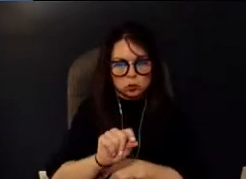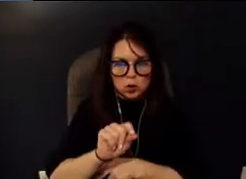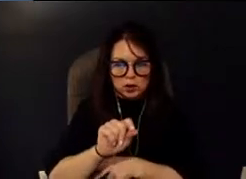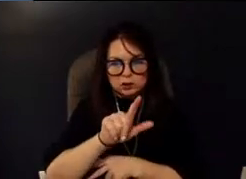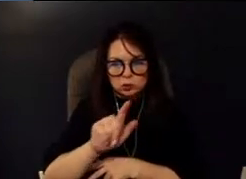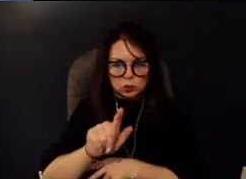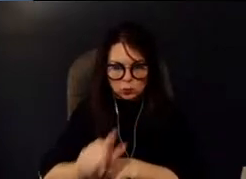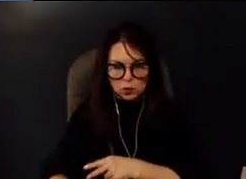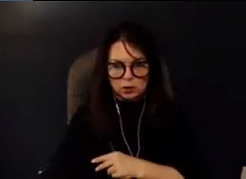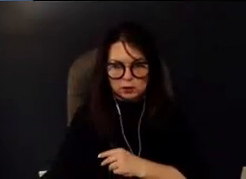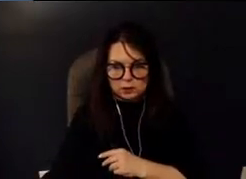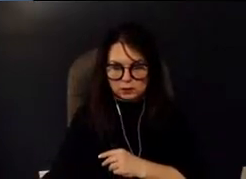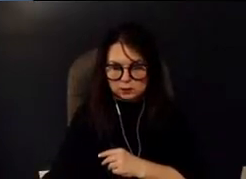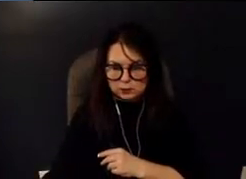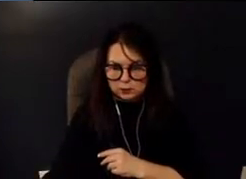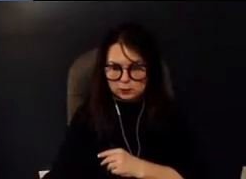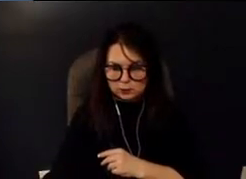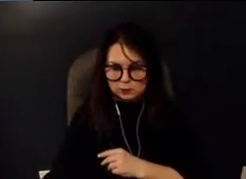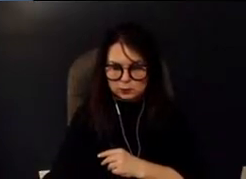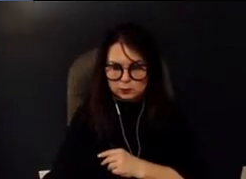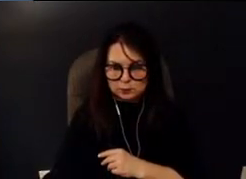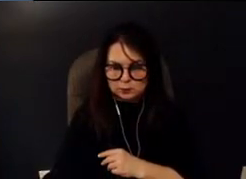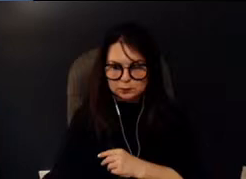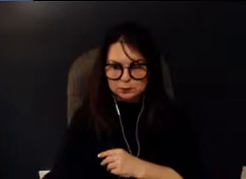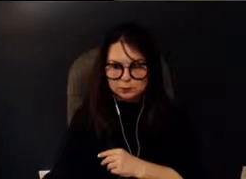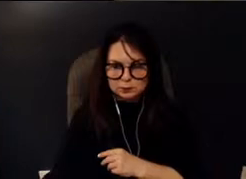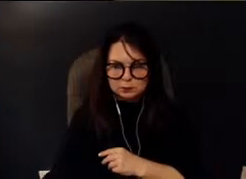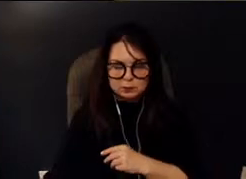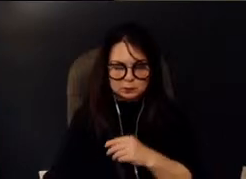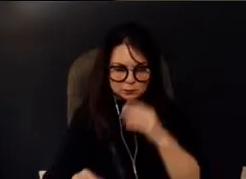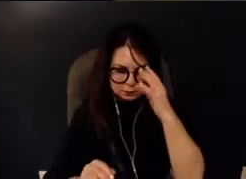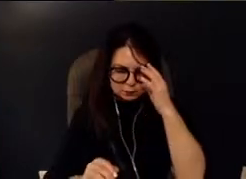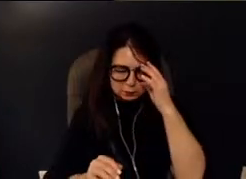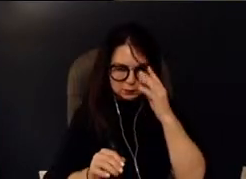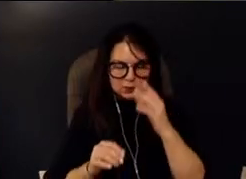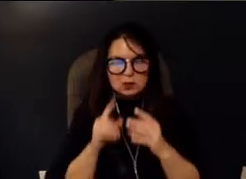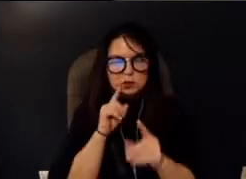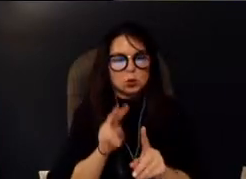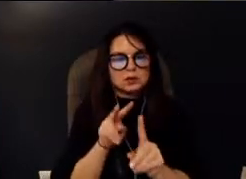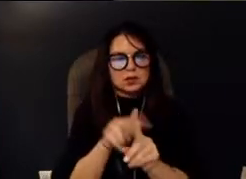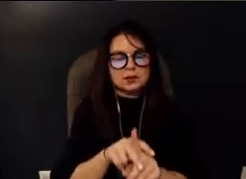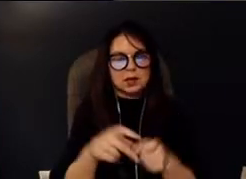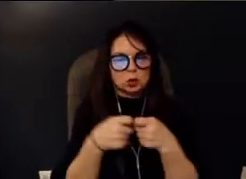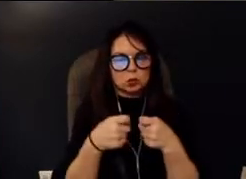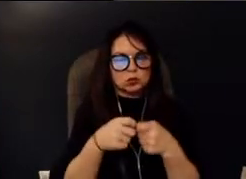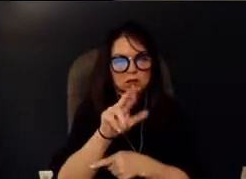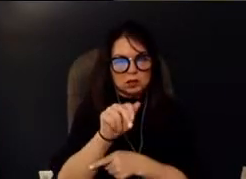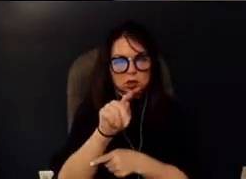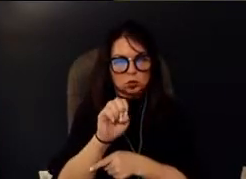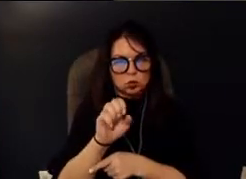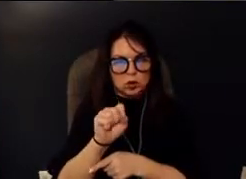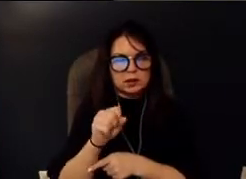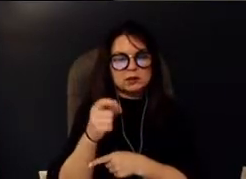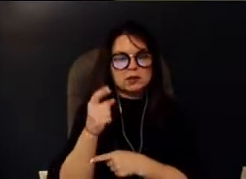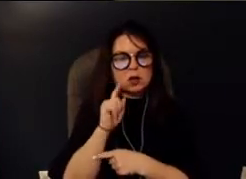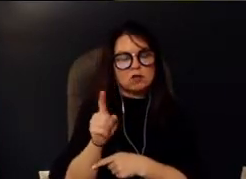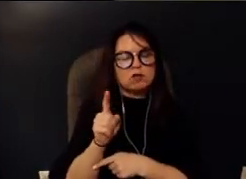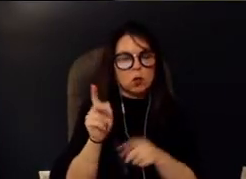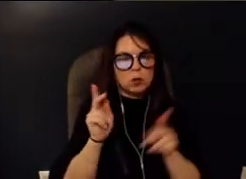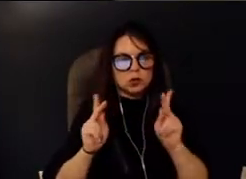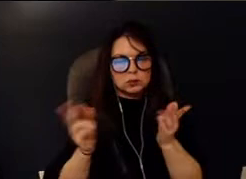2021. Councilmember Palmisano has moved to adopt a resolution designating utility rates for municipal services to become effective January